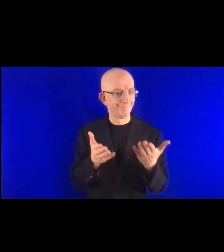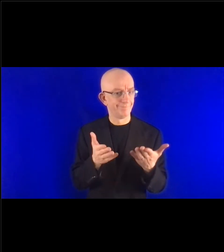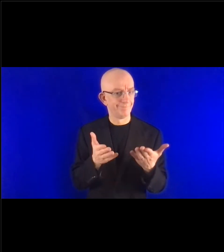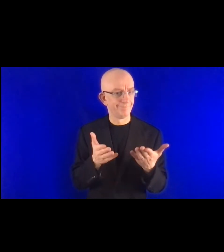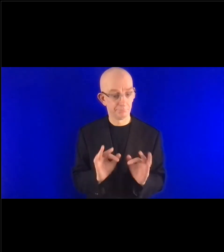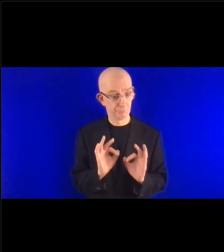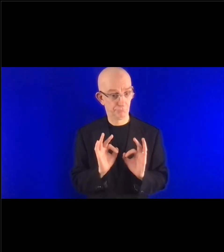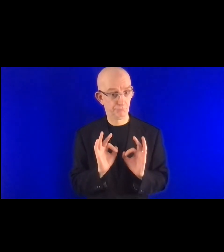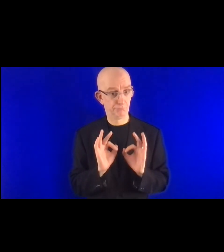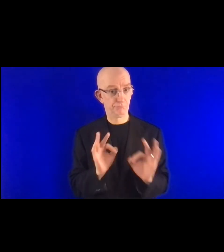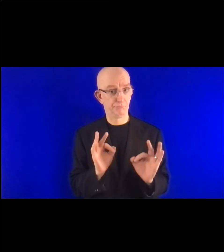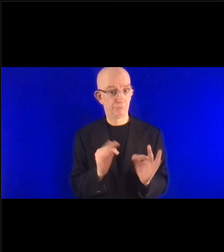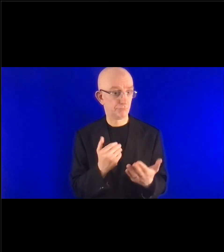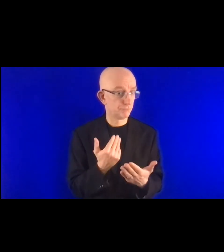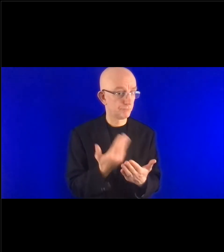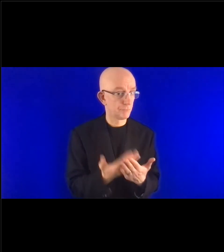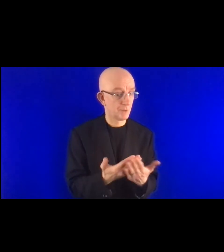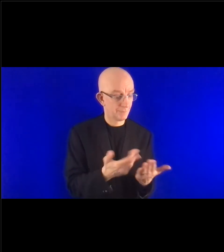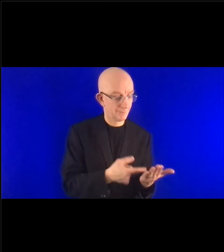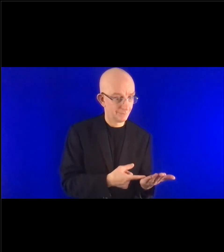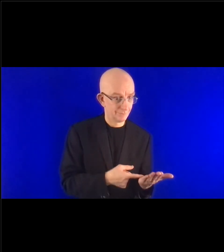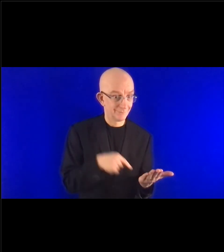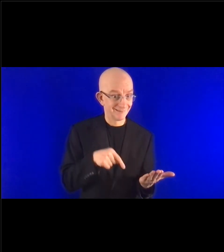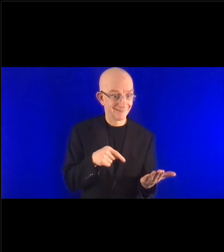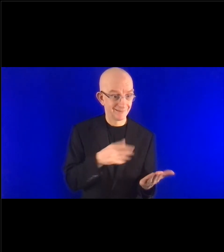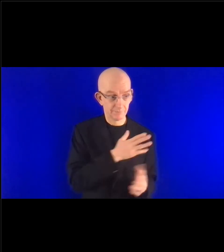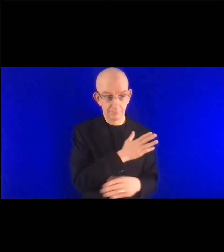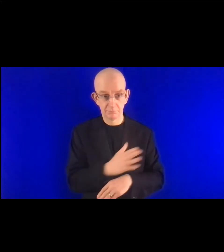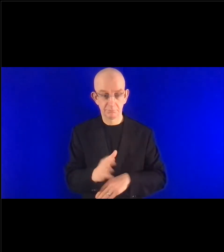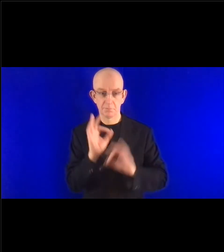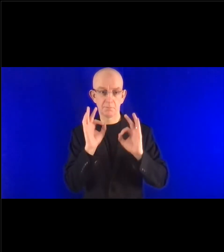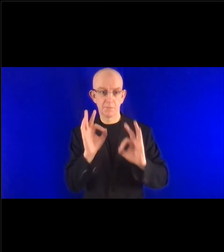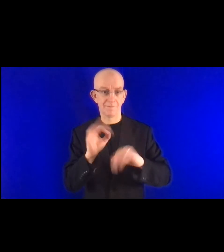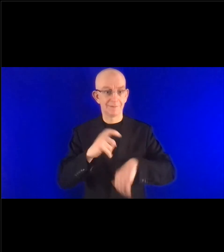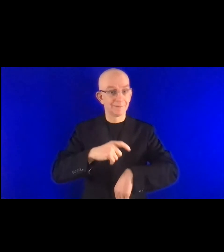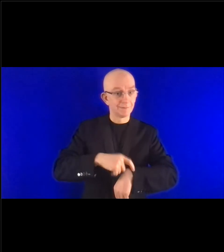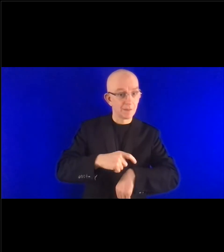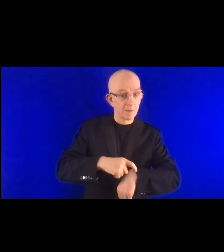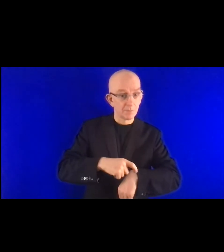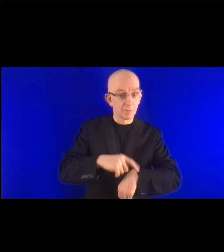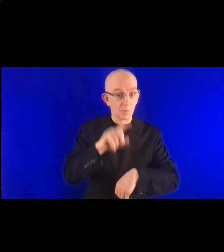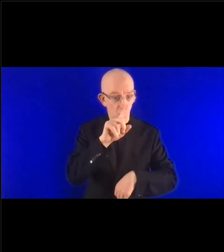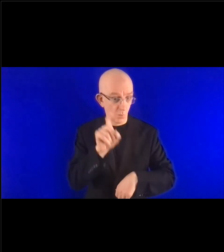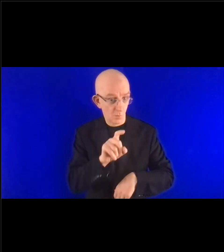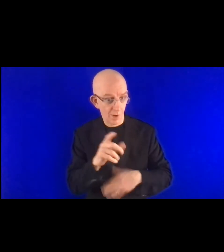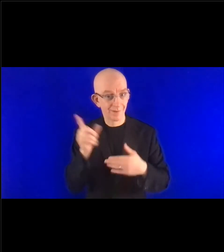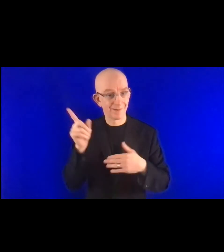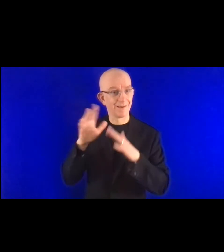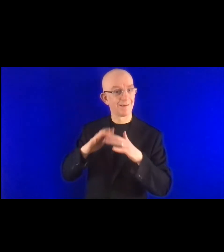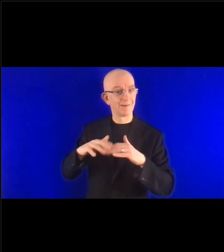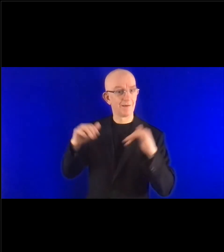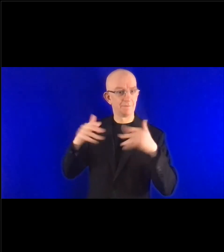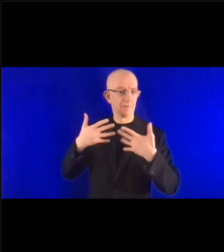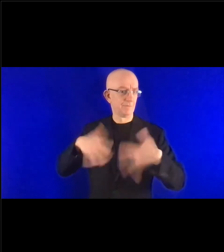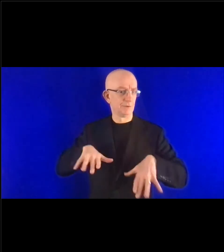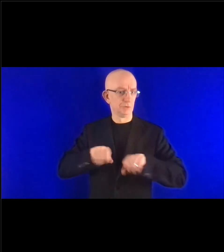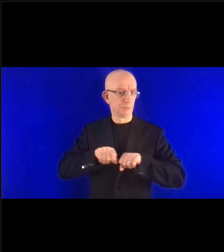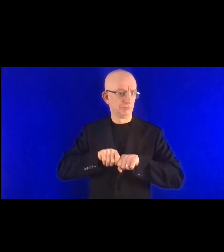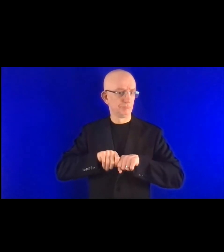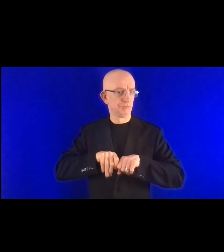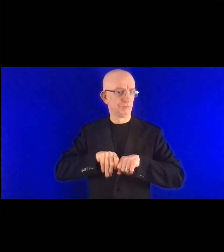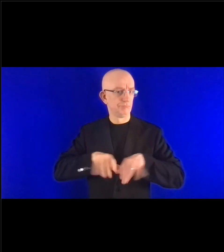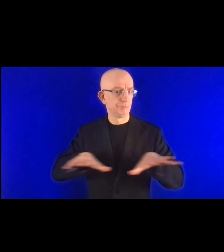rolled out a health management information system where data disaggregated by sex and gender is